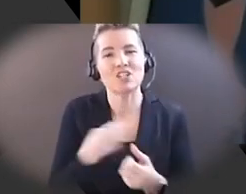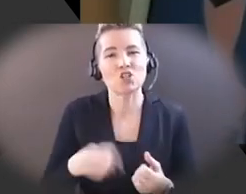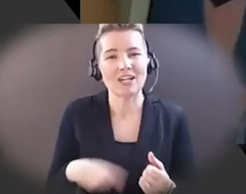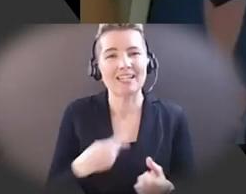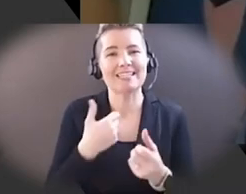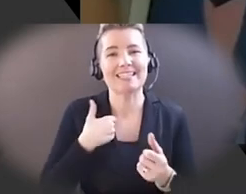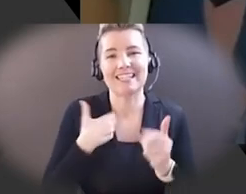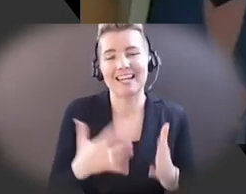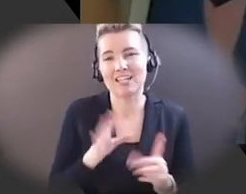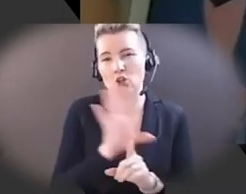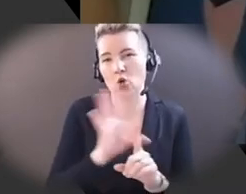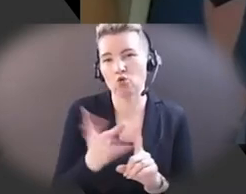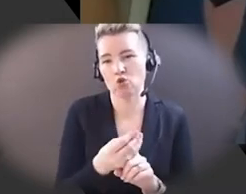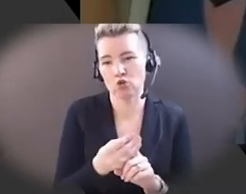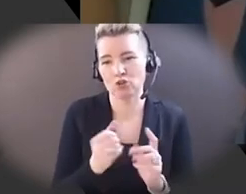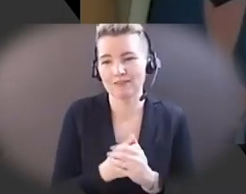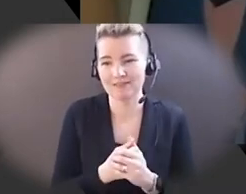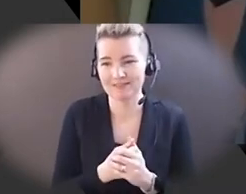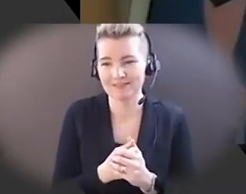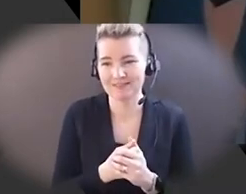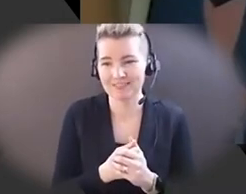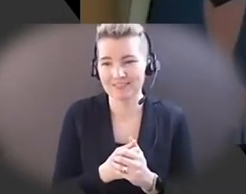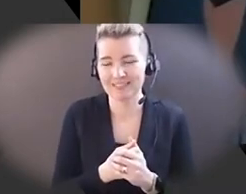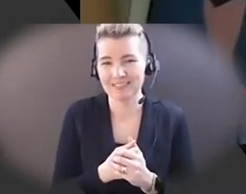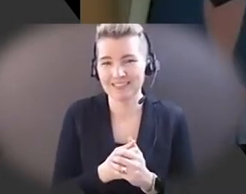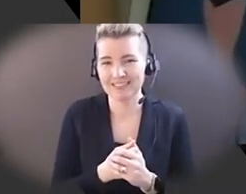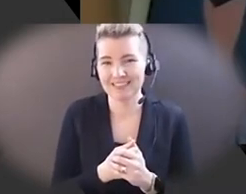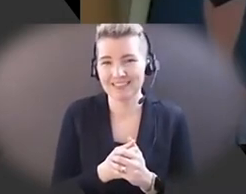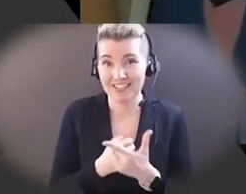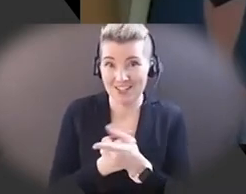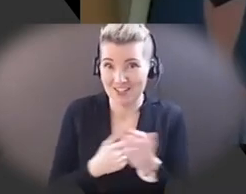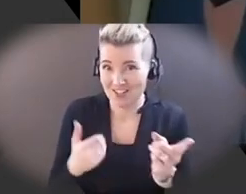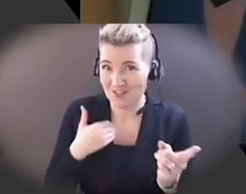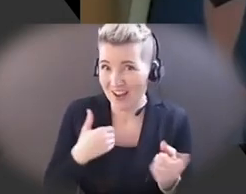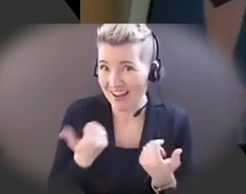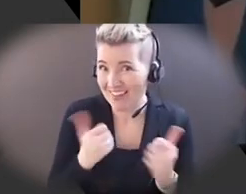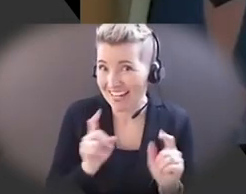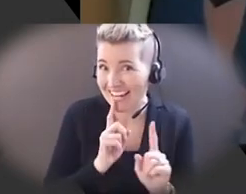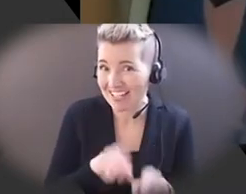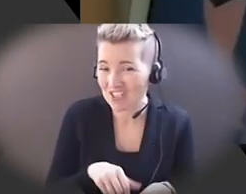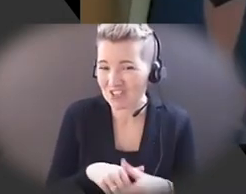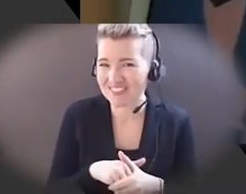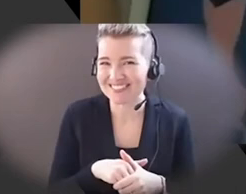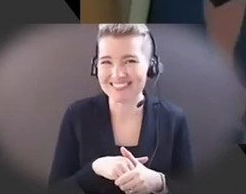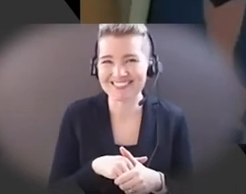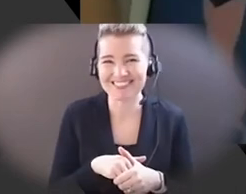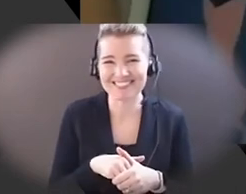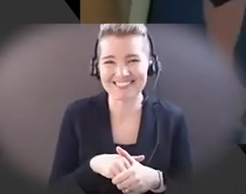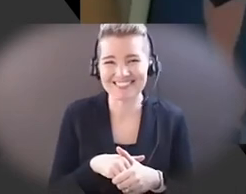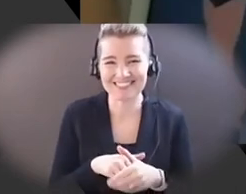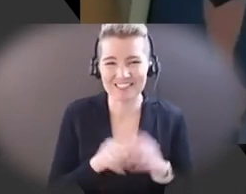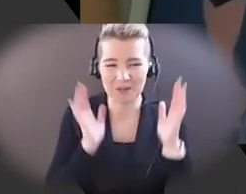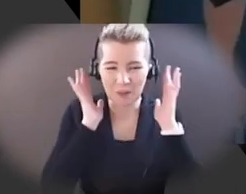Do any of you have any burning answers? You want to jump in?